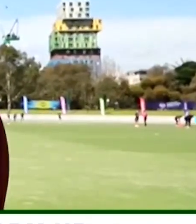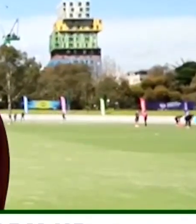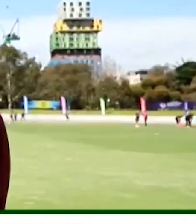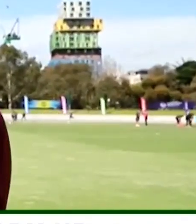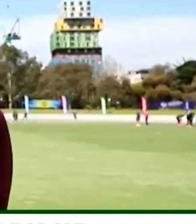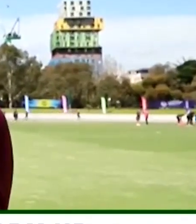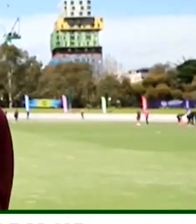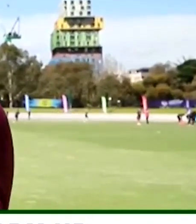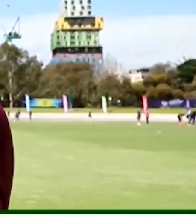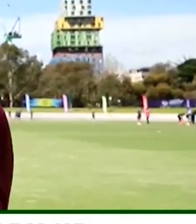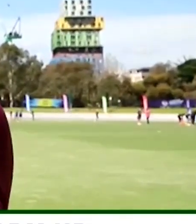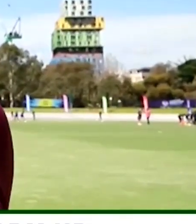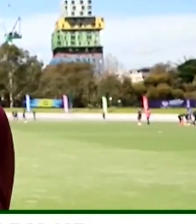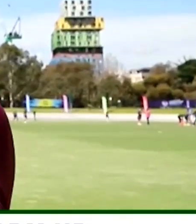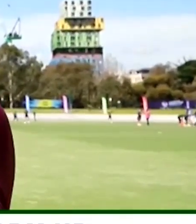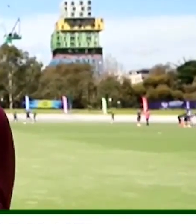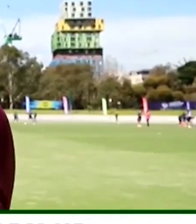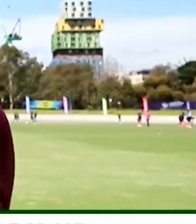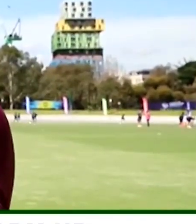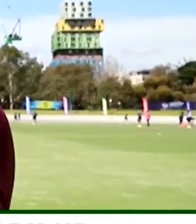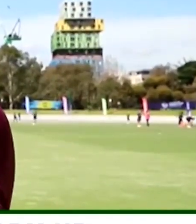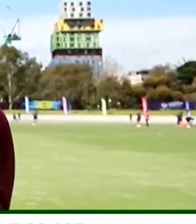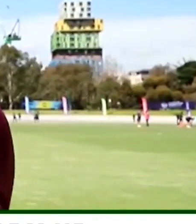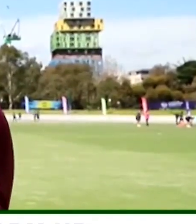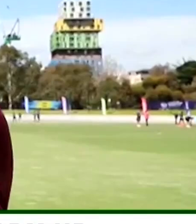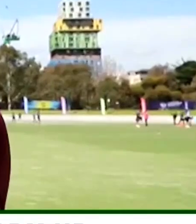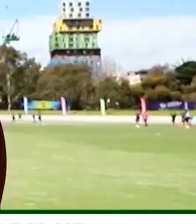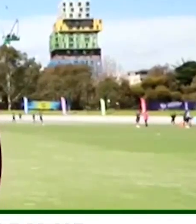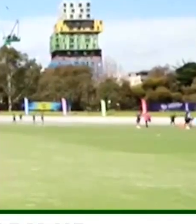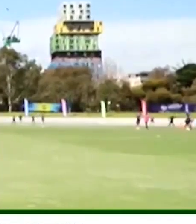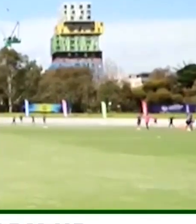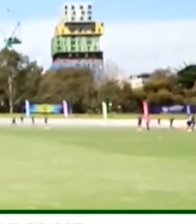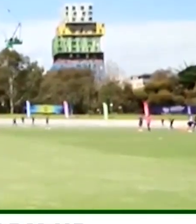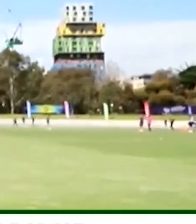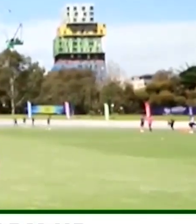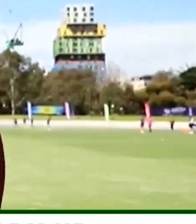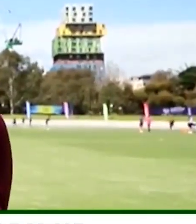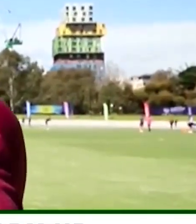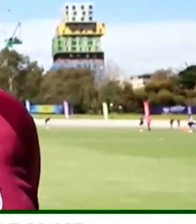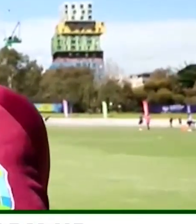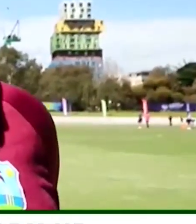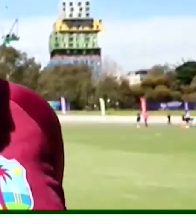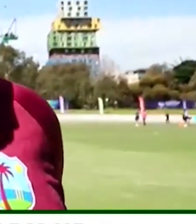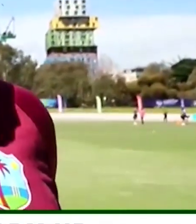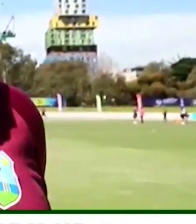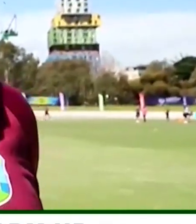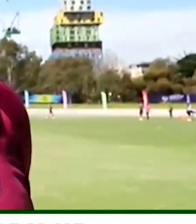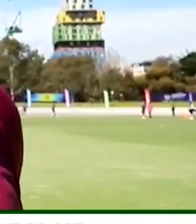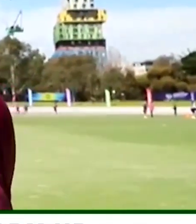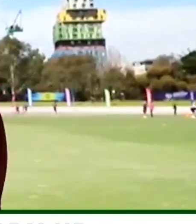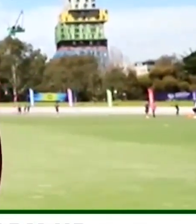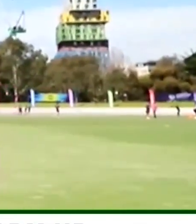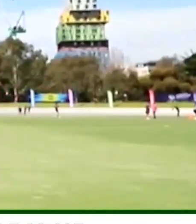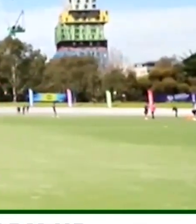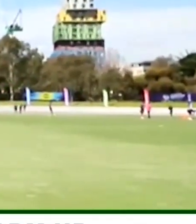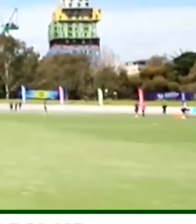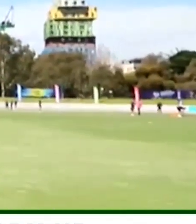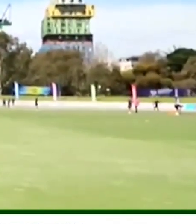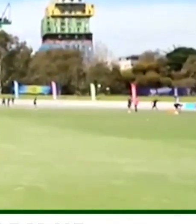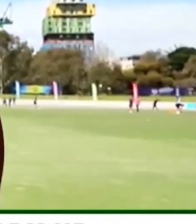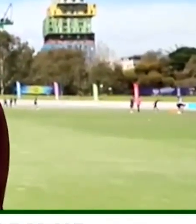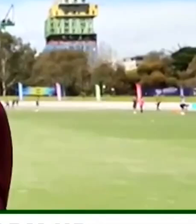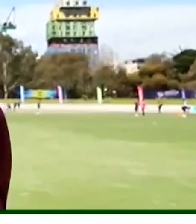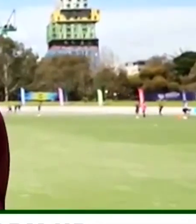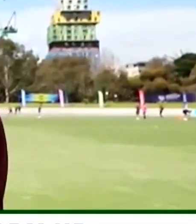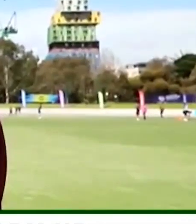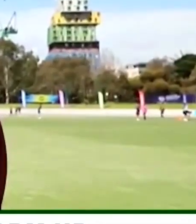but we lost some early wickets. We didn't assess the conditions as you would like because the ball was stopping